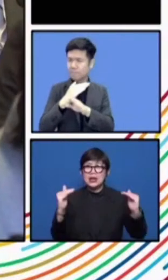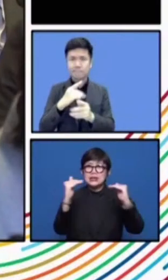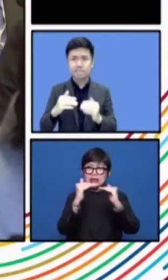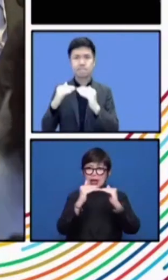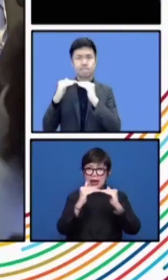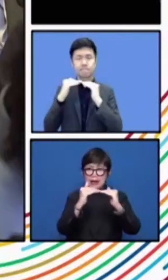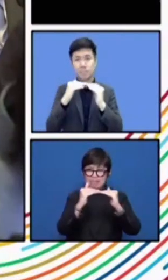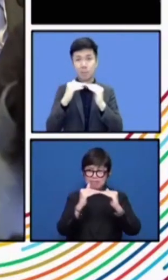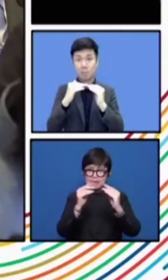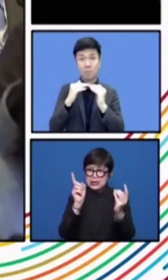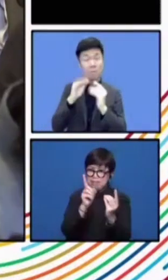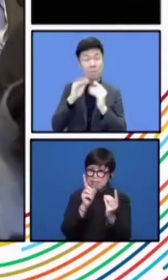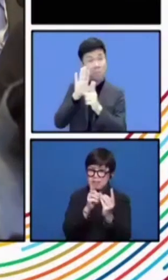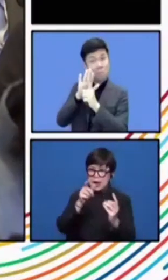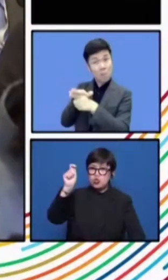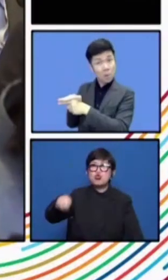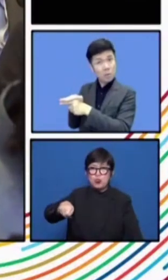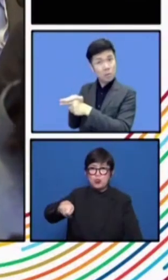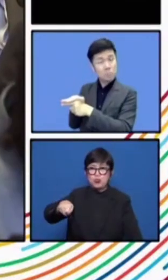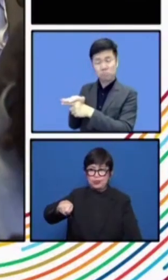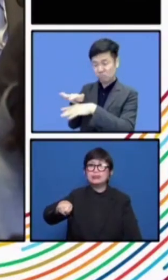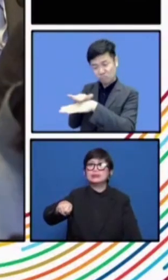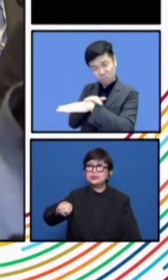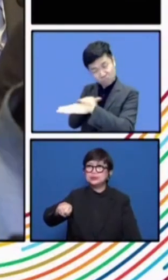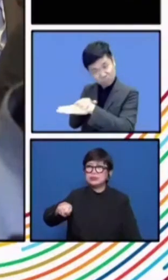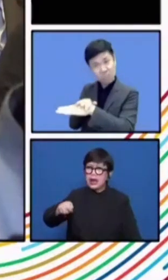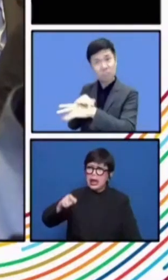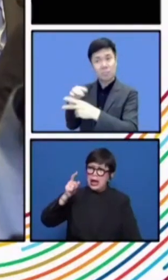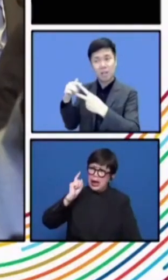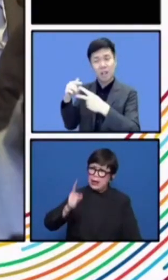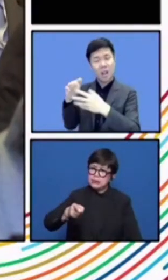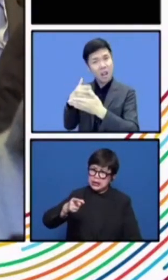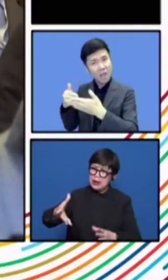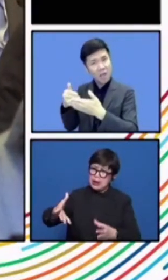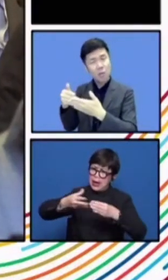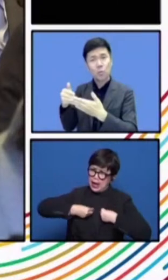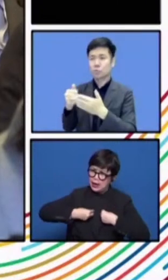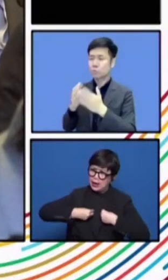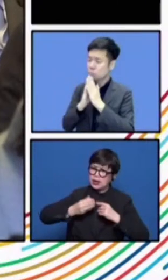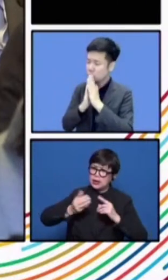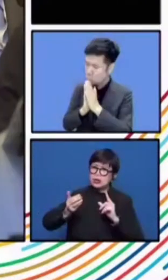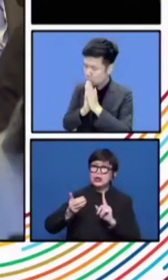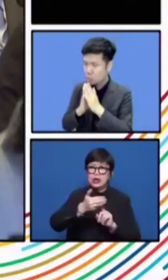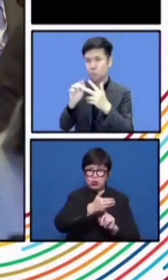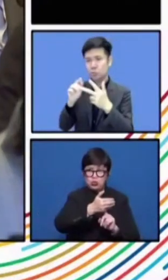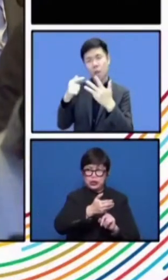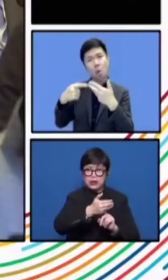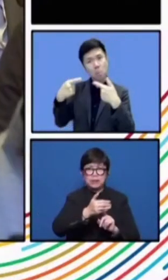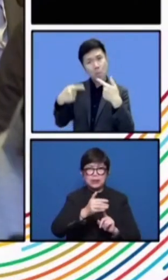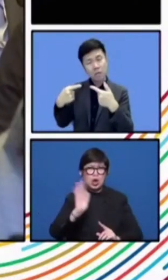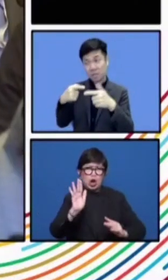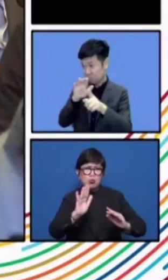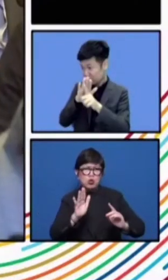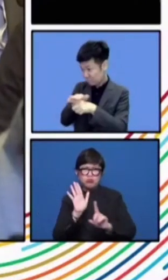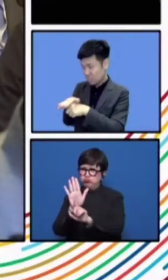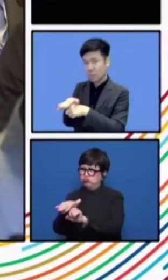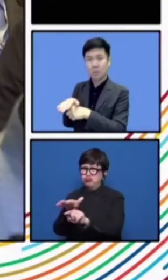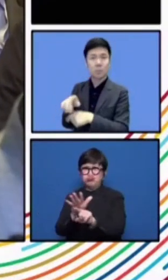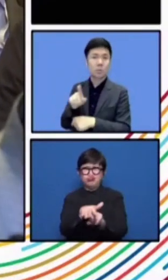discriminated against on the grounds of race sex language religion politics or other status